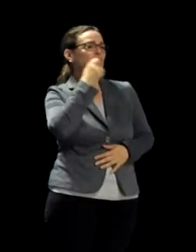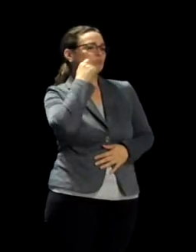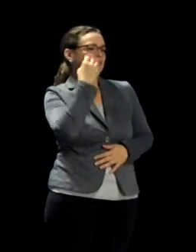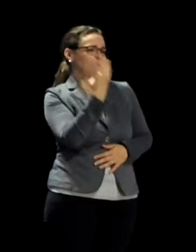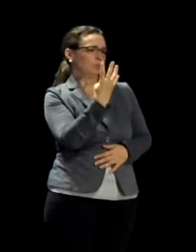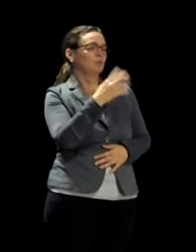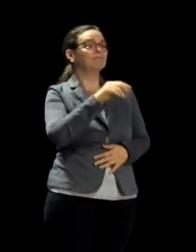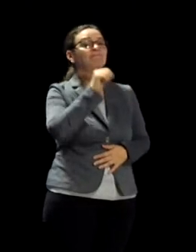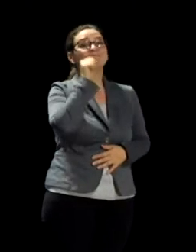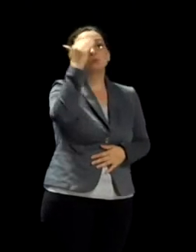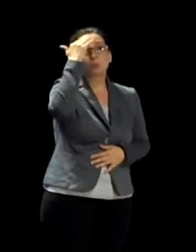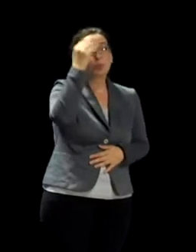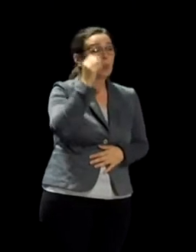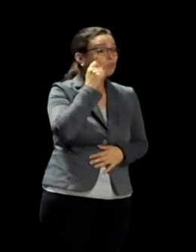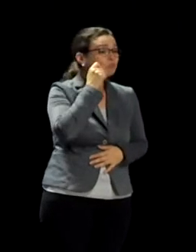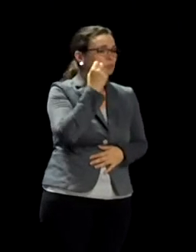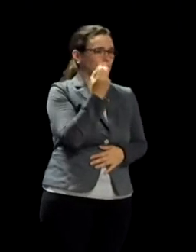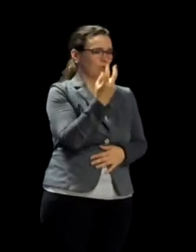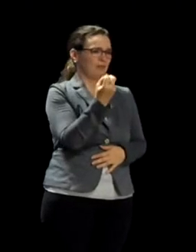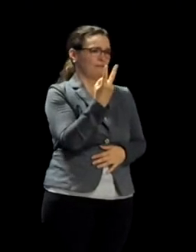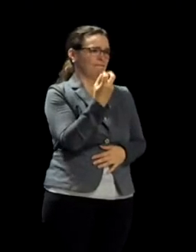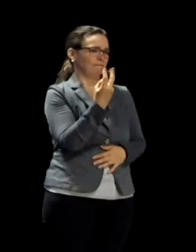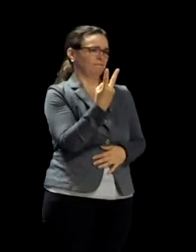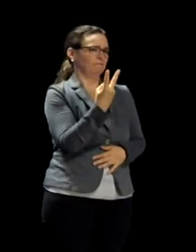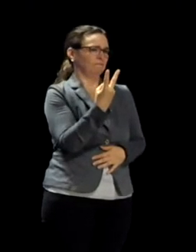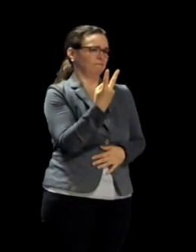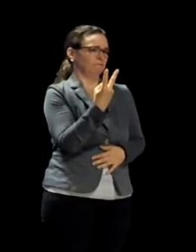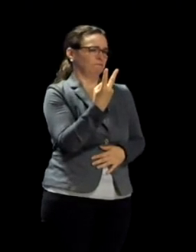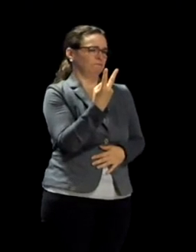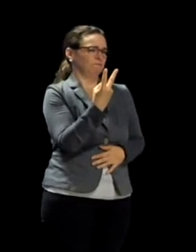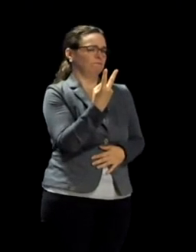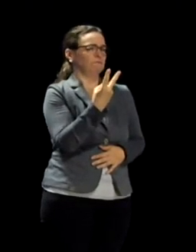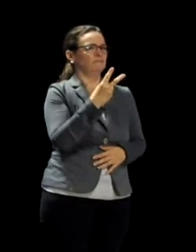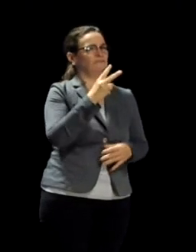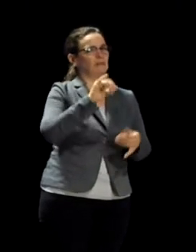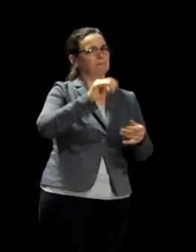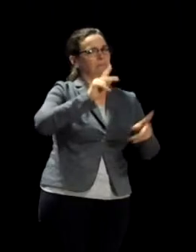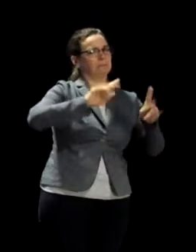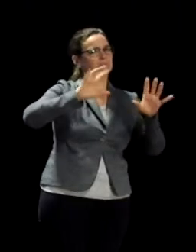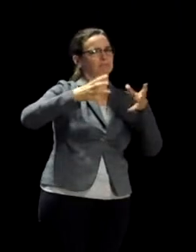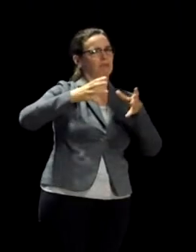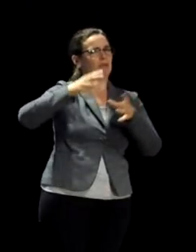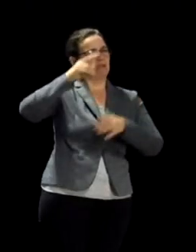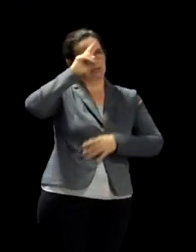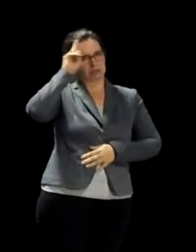care facility. When we look at our positive cases,